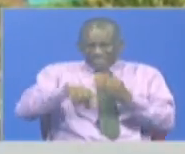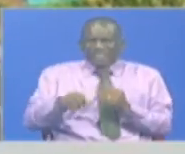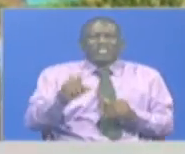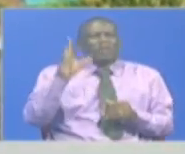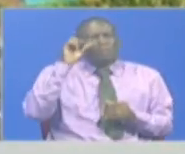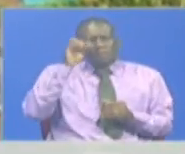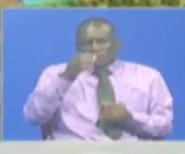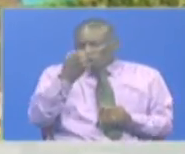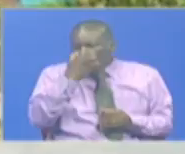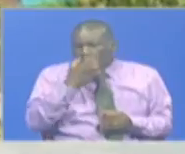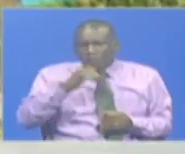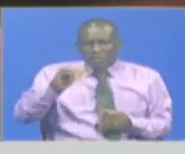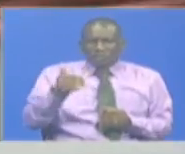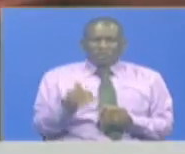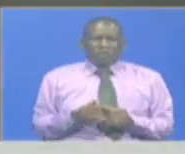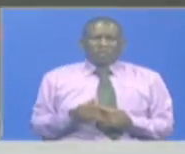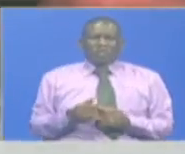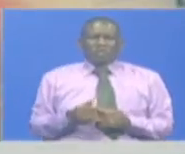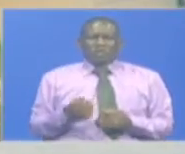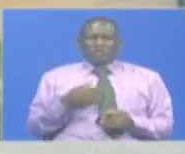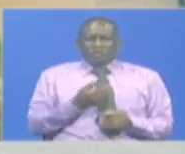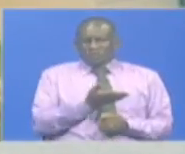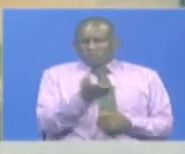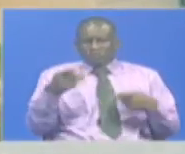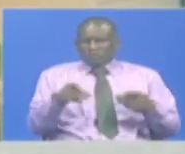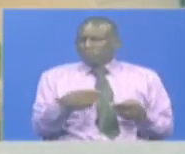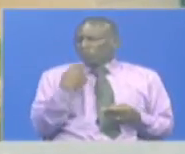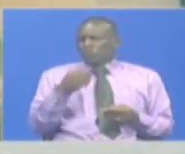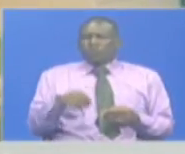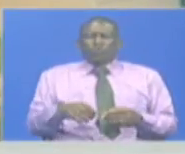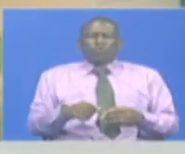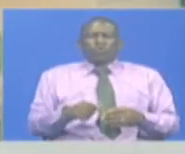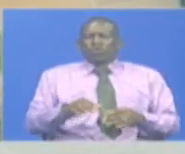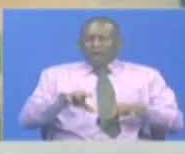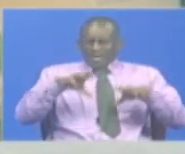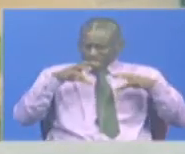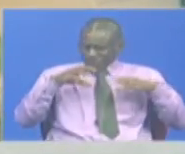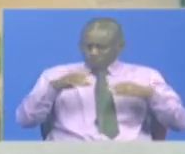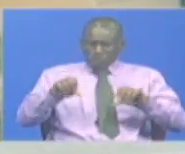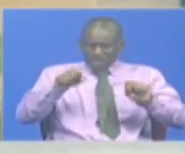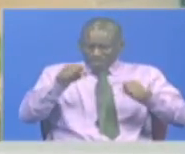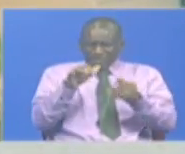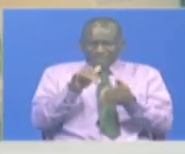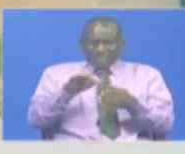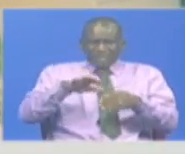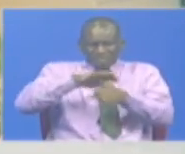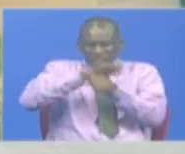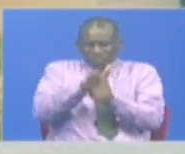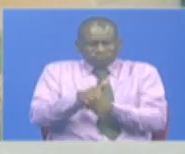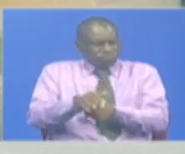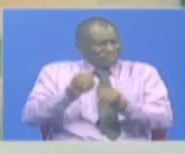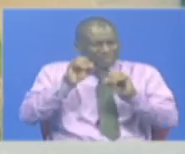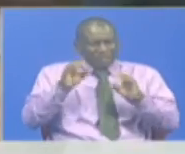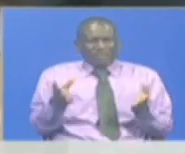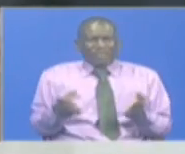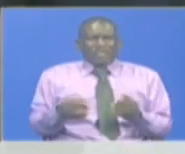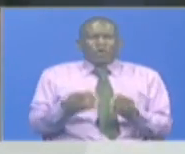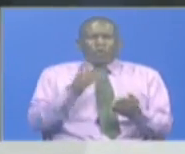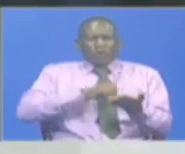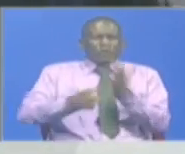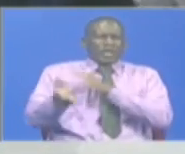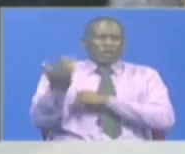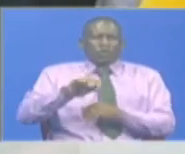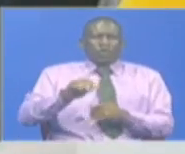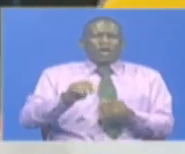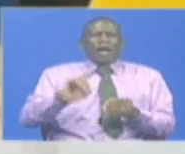Old Town are the deniers and naysayers who'd rather wish away the existence of the virus. A week ago, the Ministry of Health